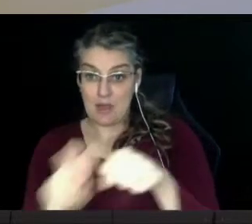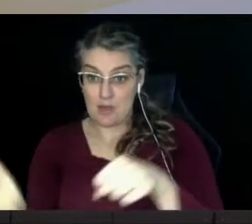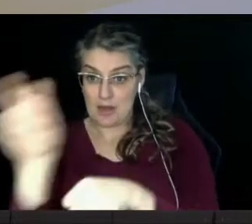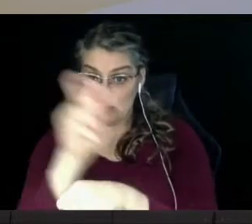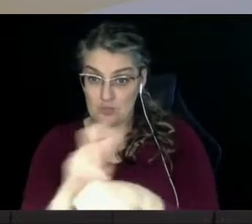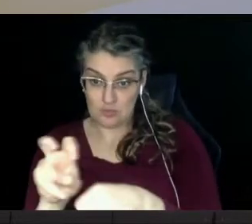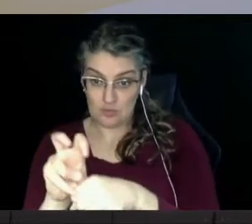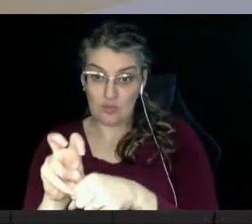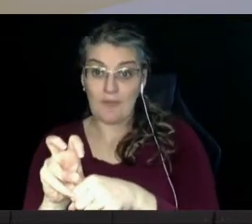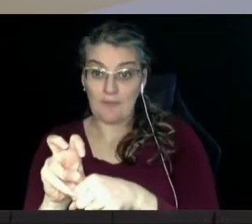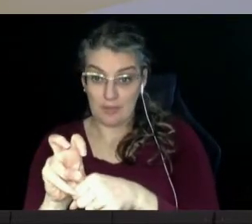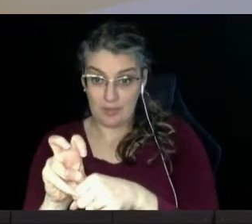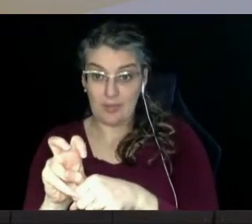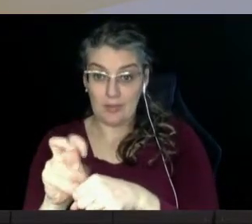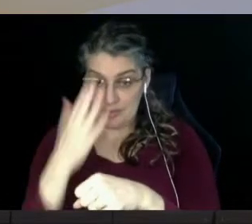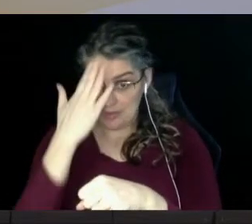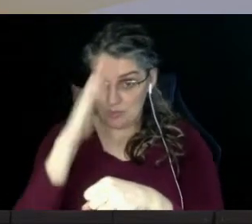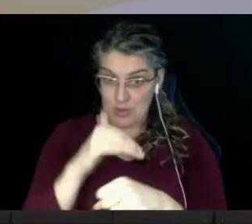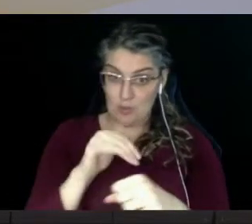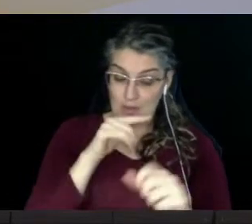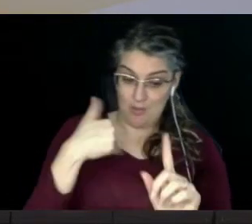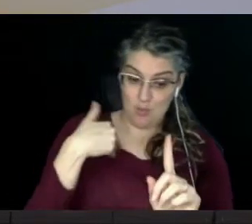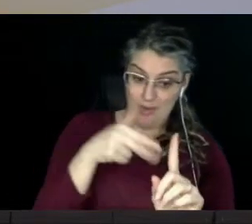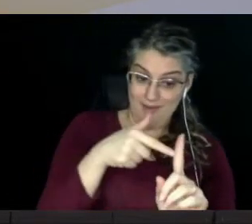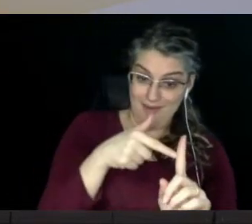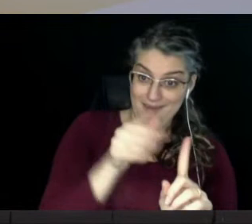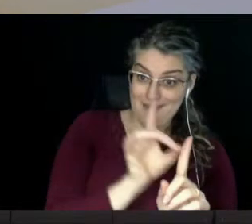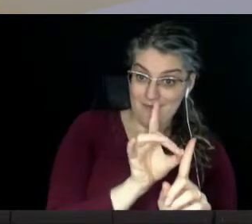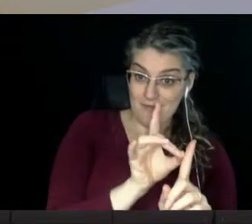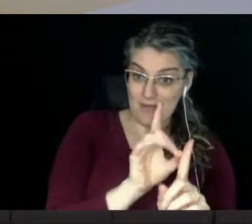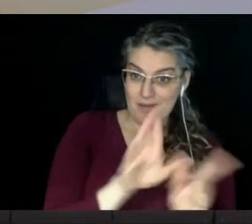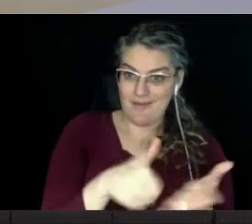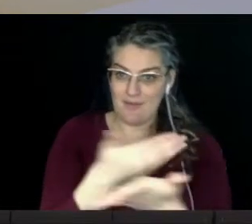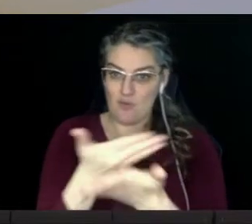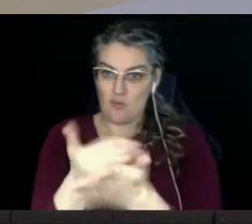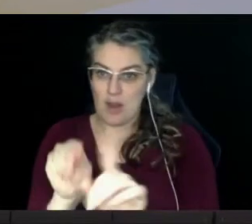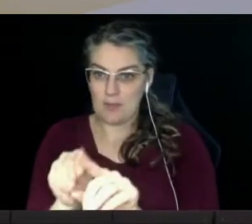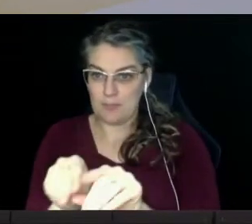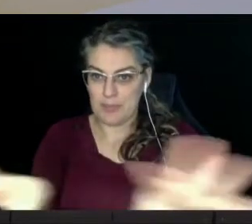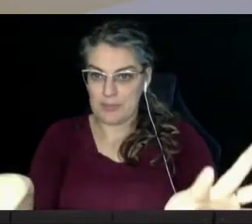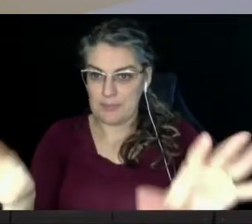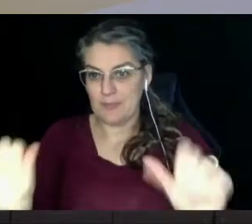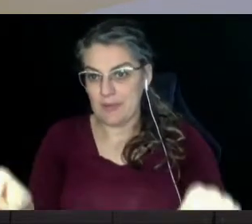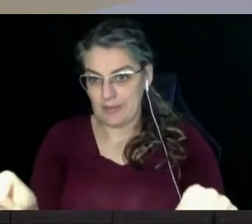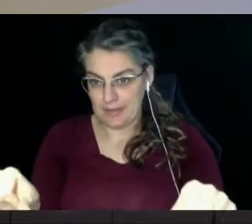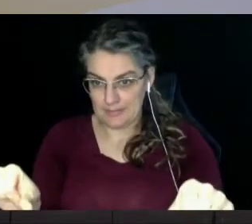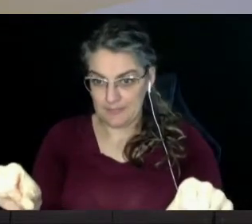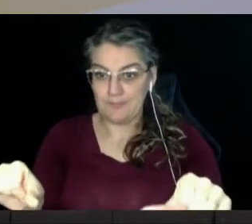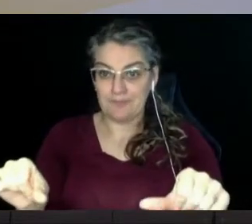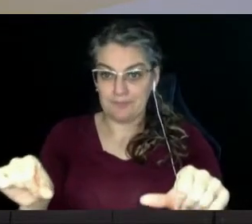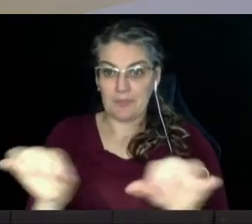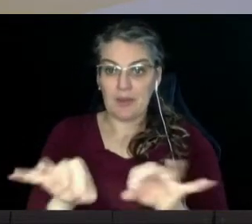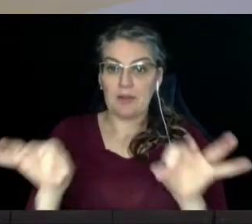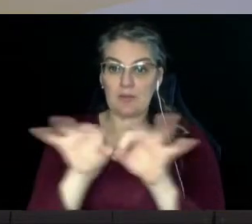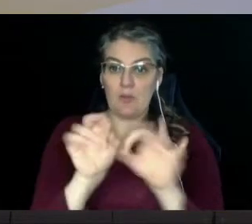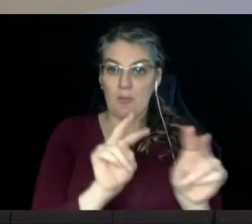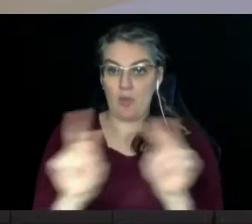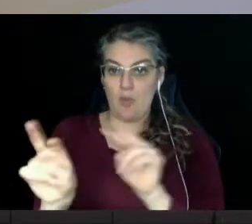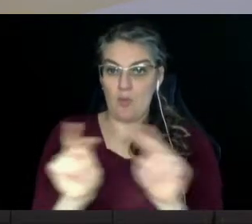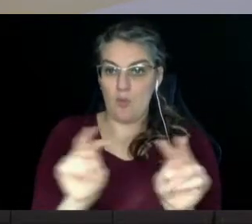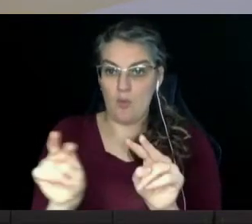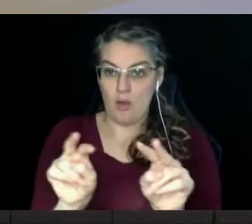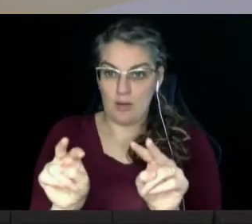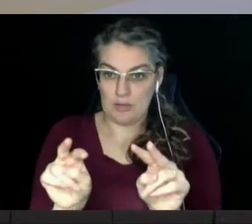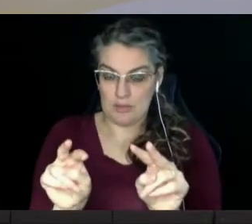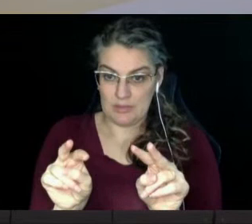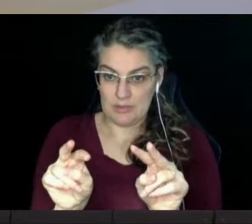we move, and that PEI is at high risk of importation of this virus. This is more of a risk as the country struggles